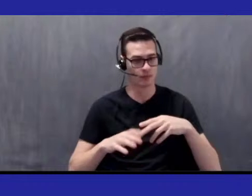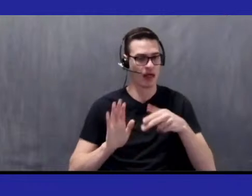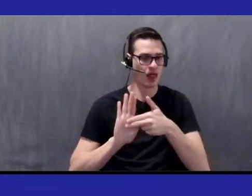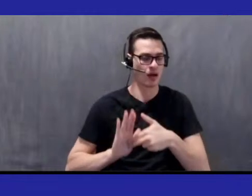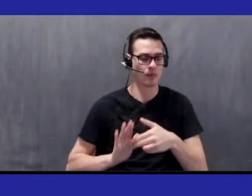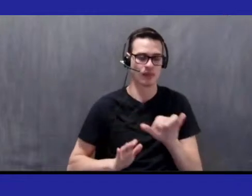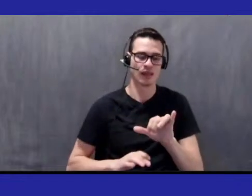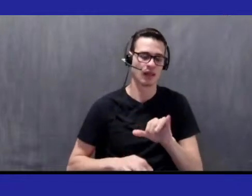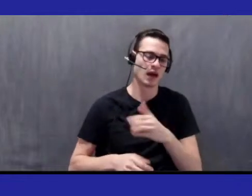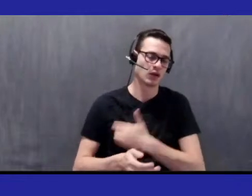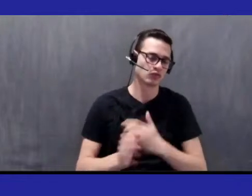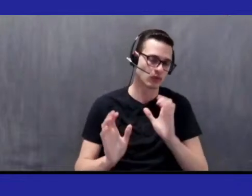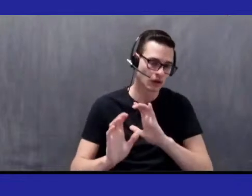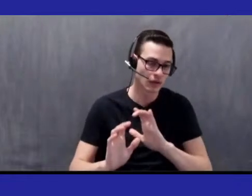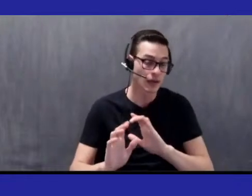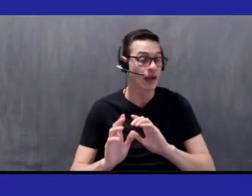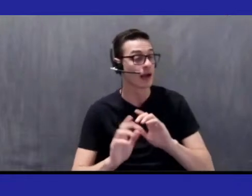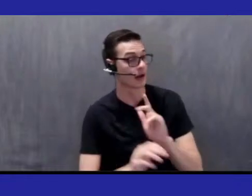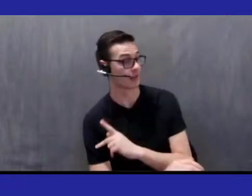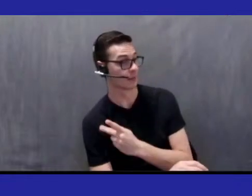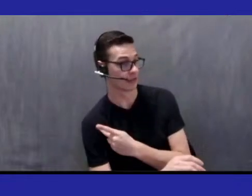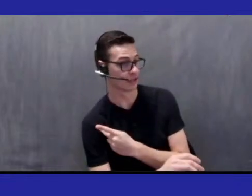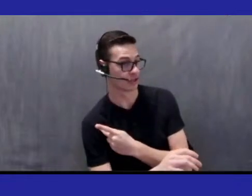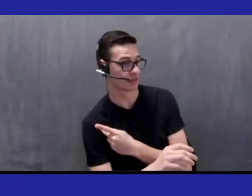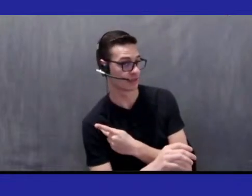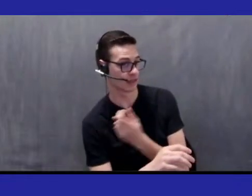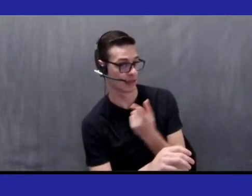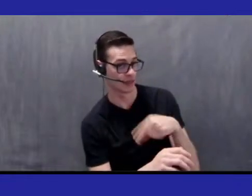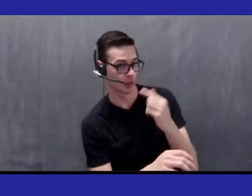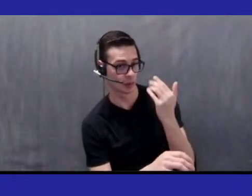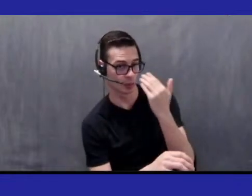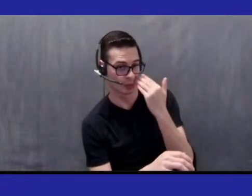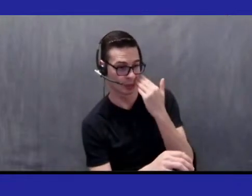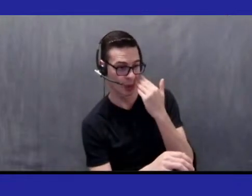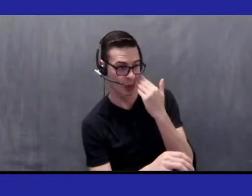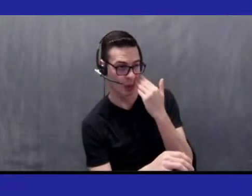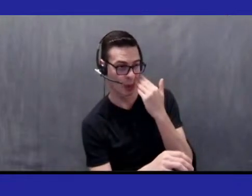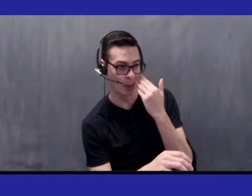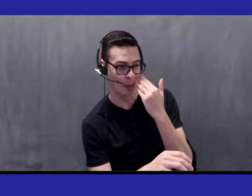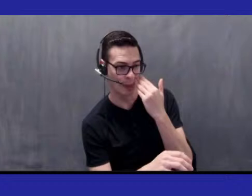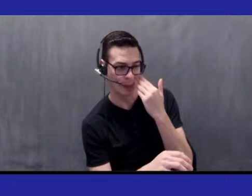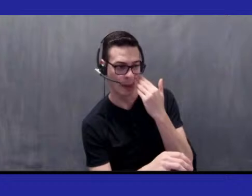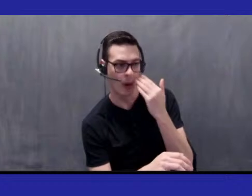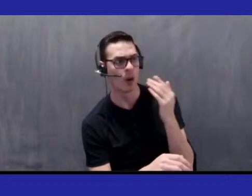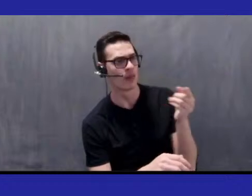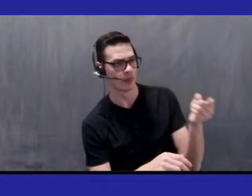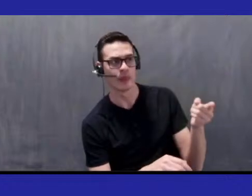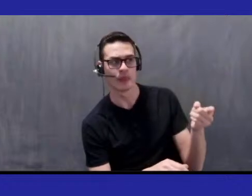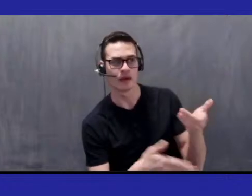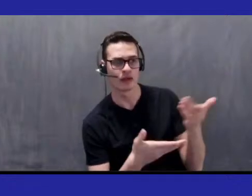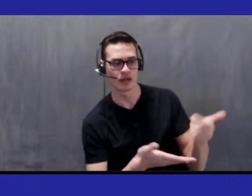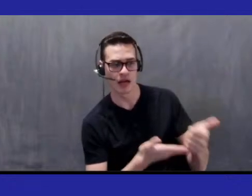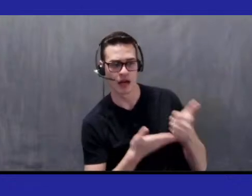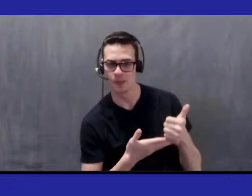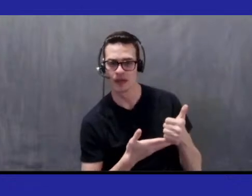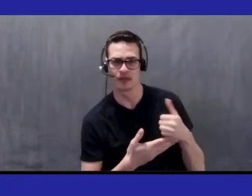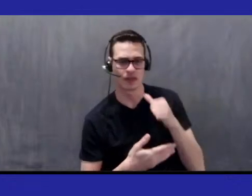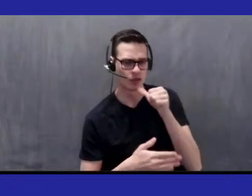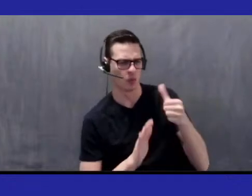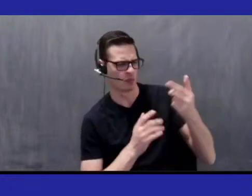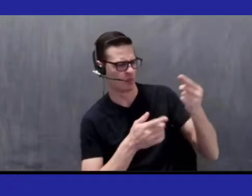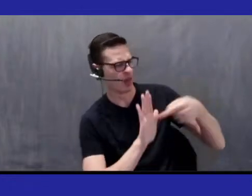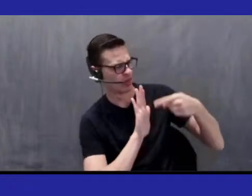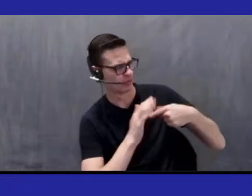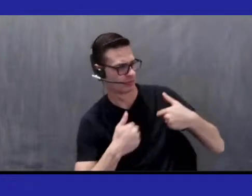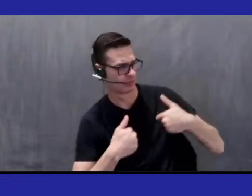patients that are coming, that we address it so that they absolutely do not feel that way. Absolutely. And I think, this